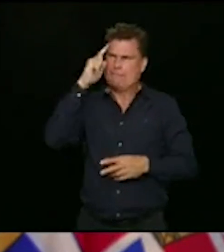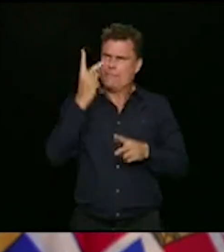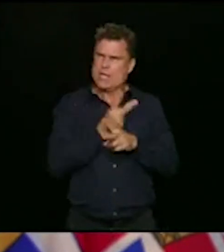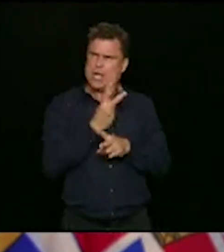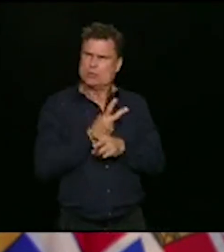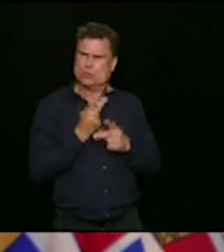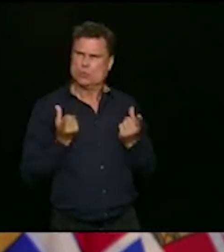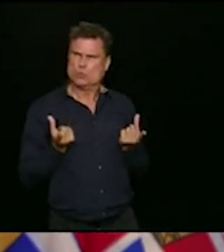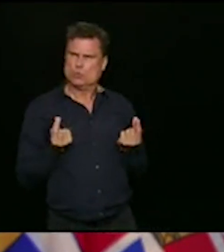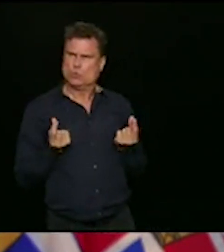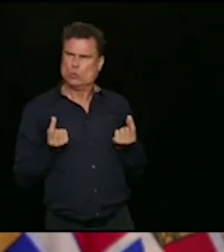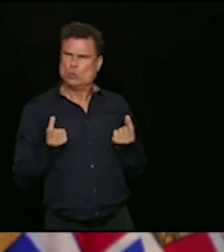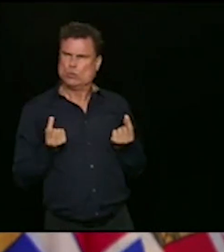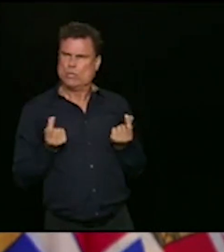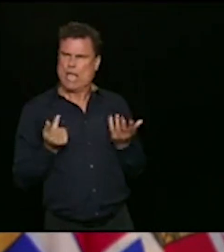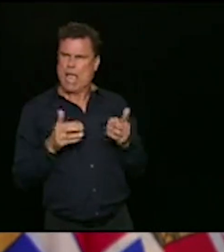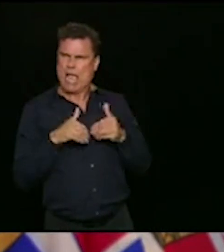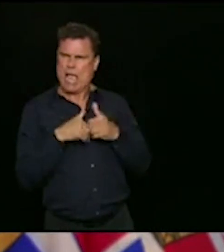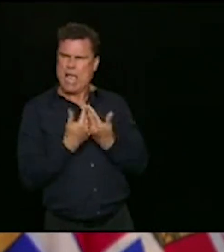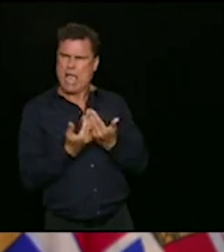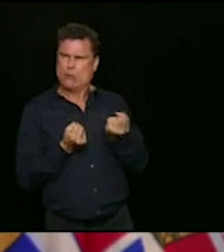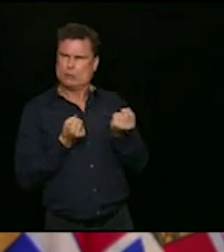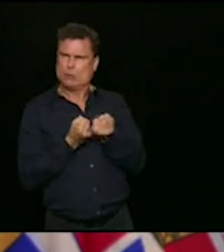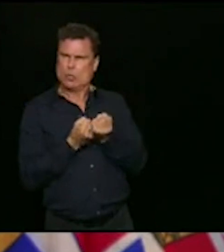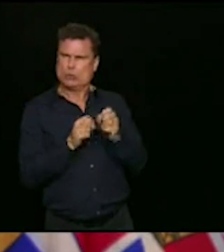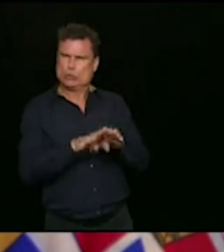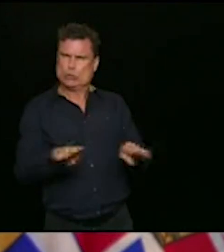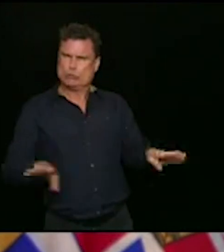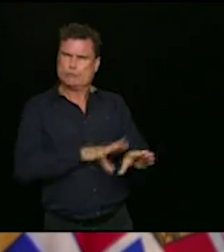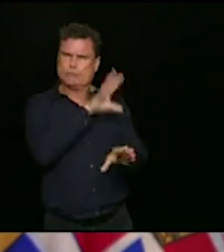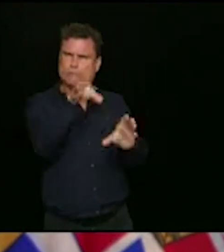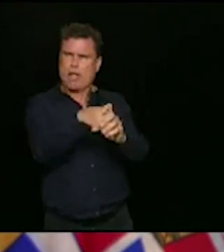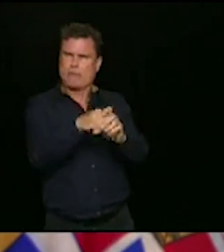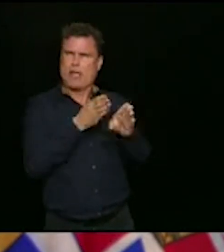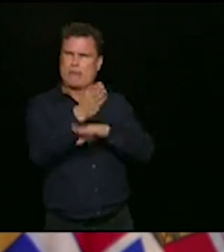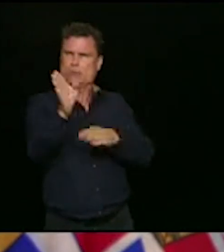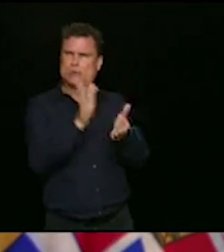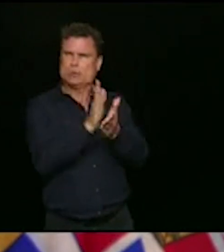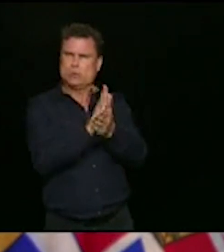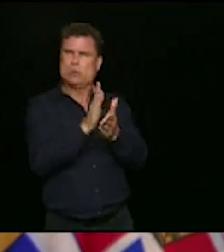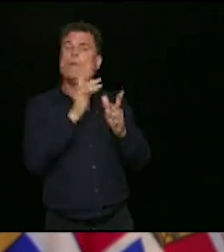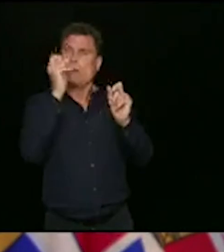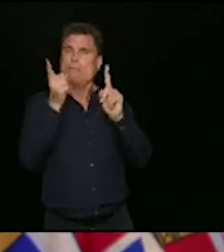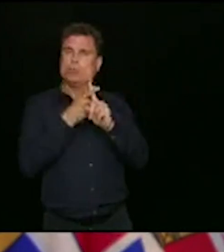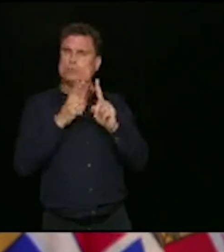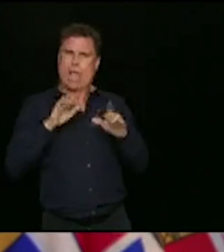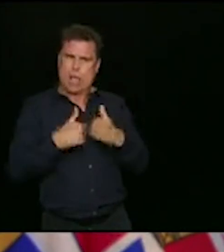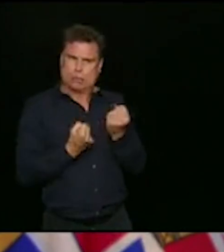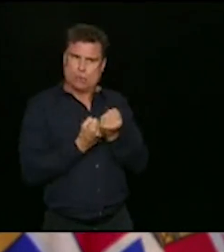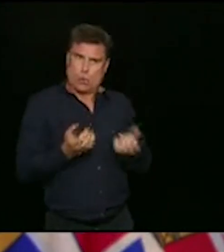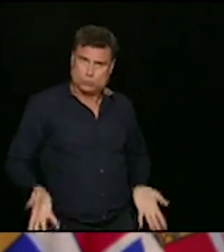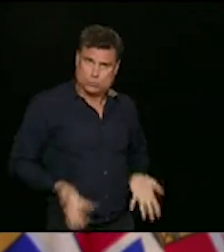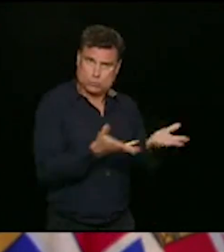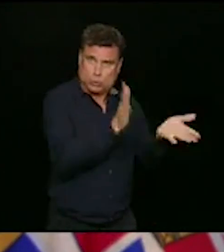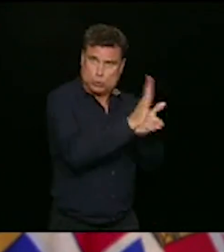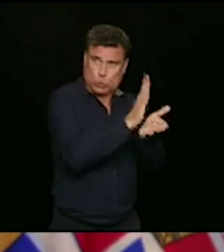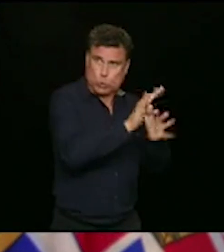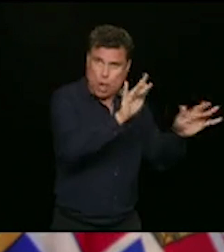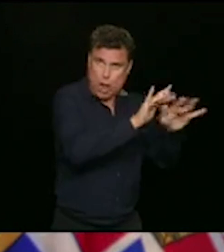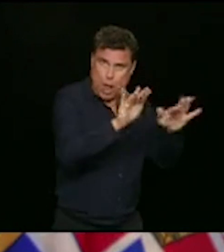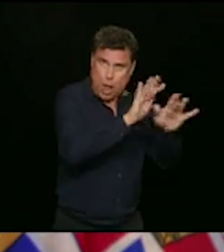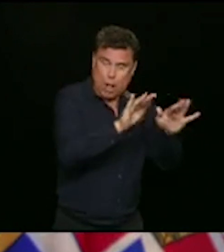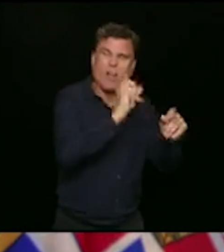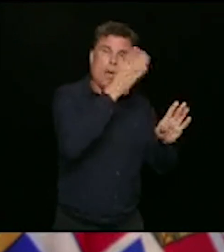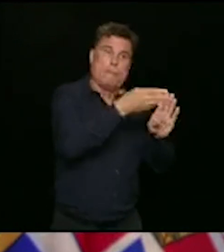those important supports for our children, and if we're going back to work, and those the balance that we need to